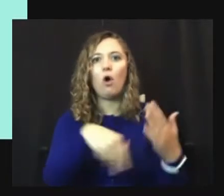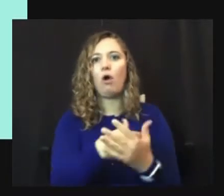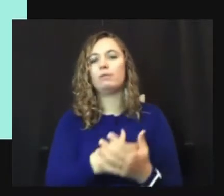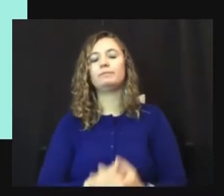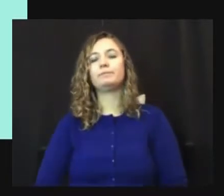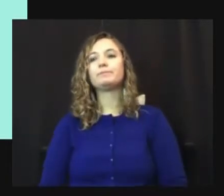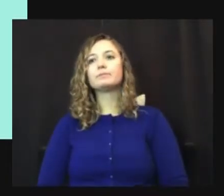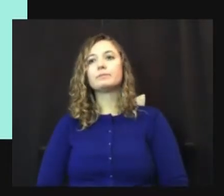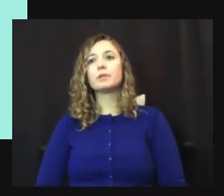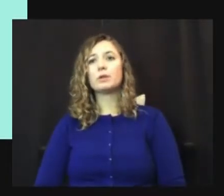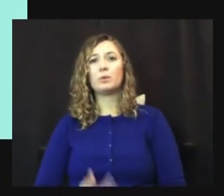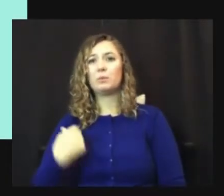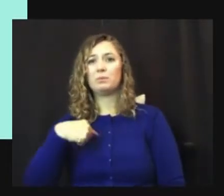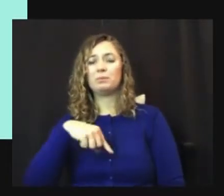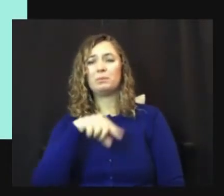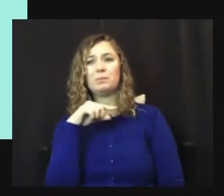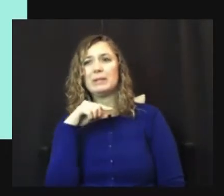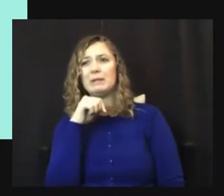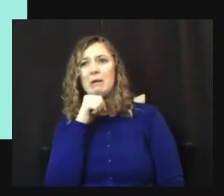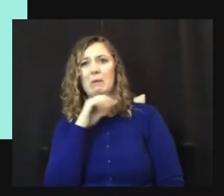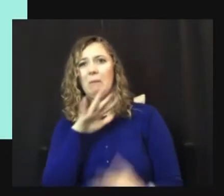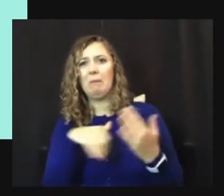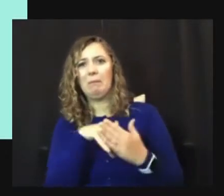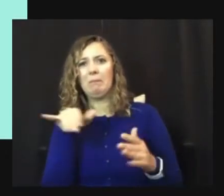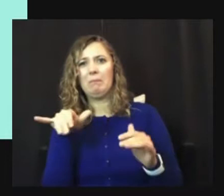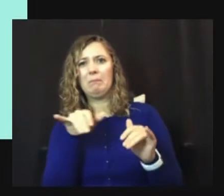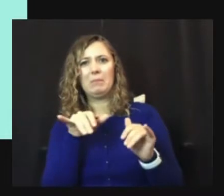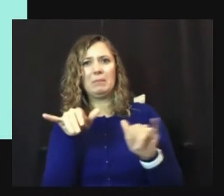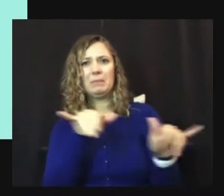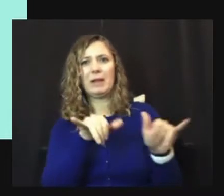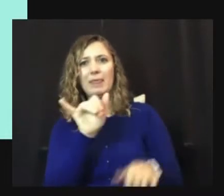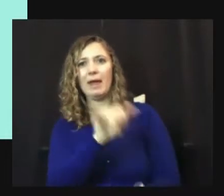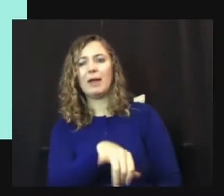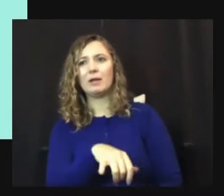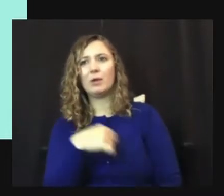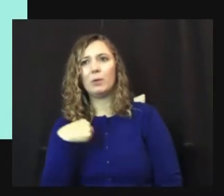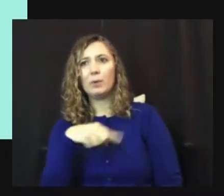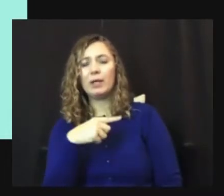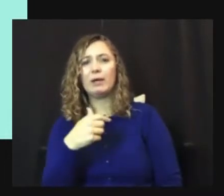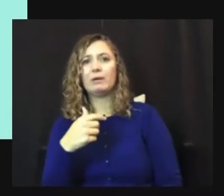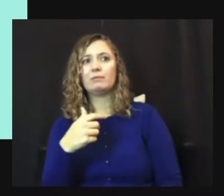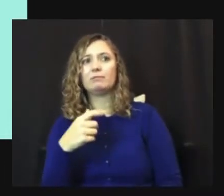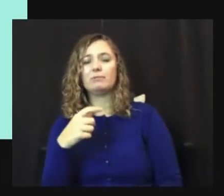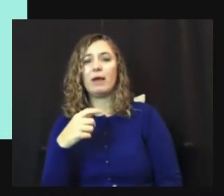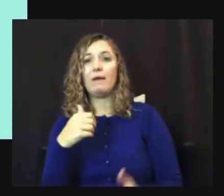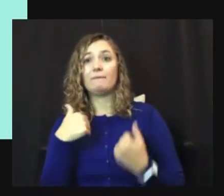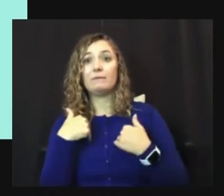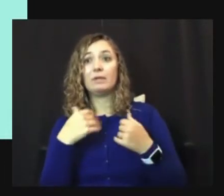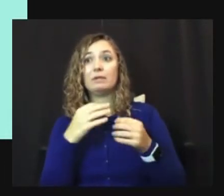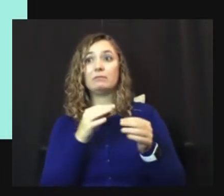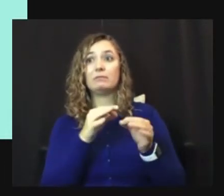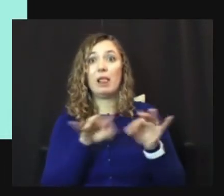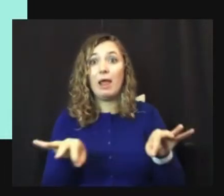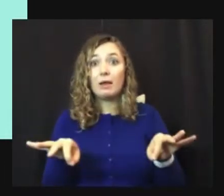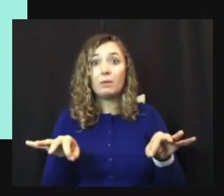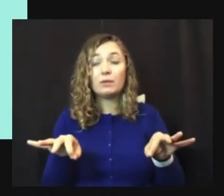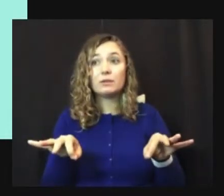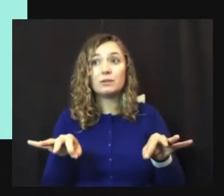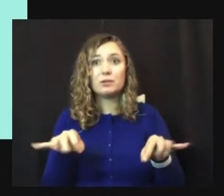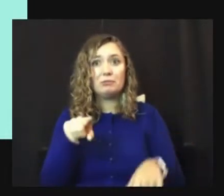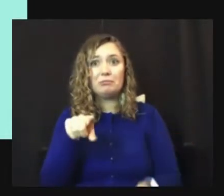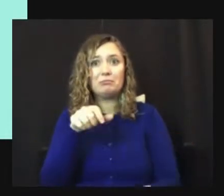We all are a cumulative existence. You have language. You didn't invent that